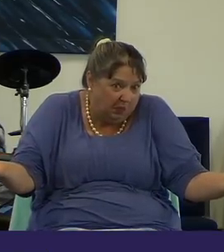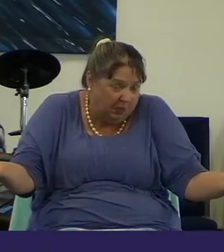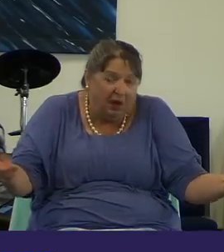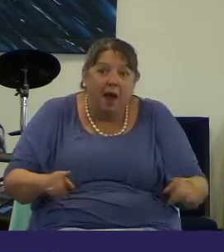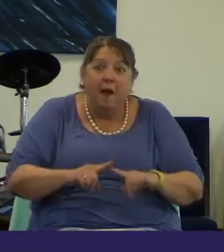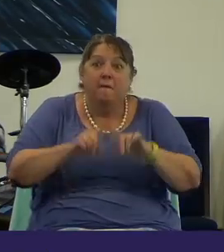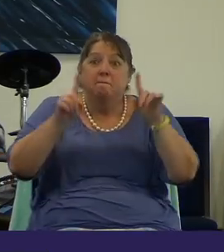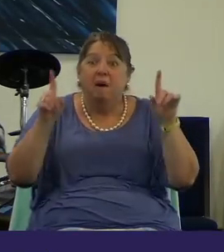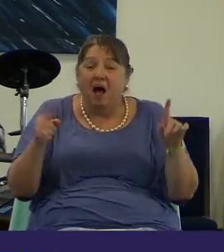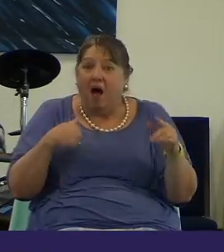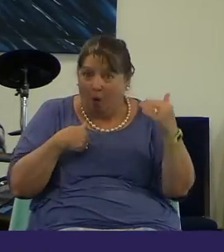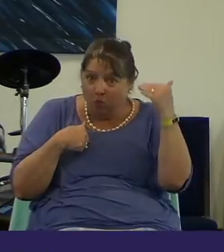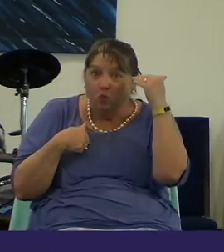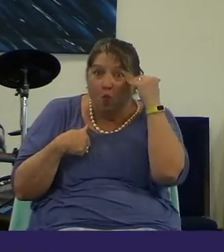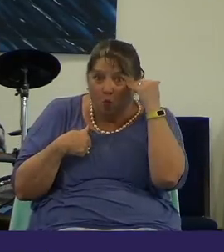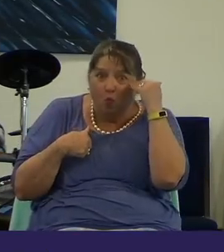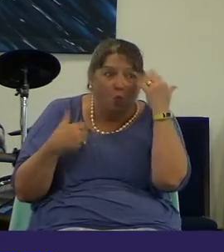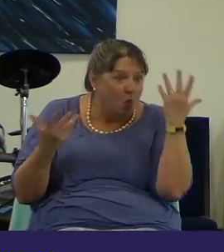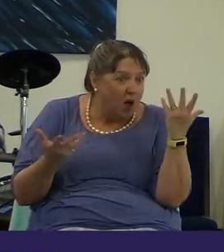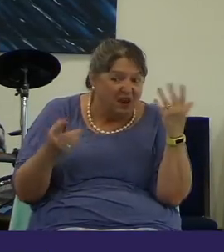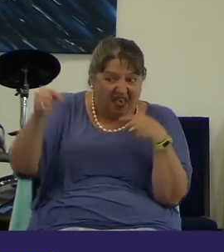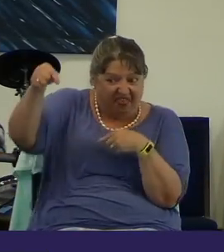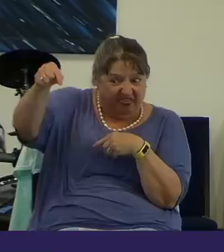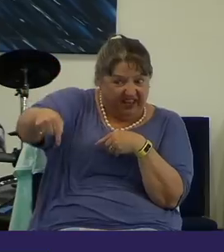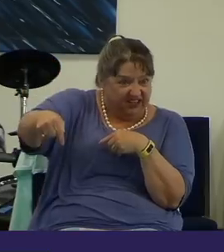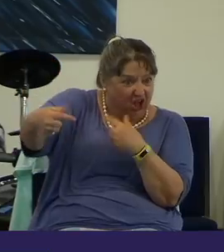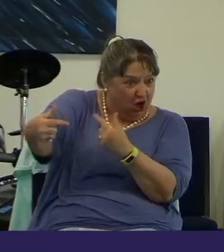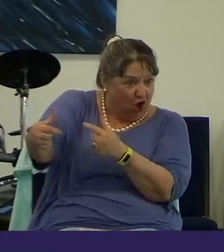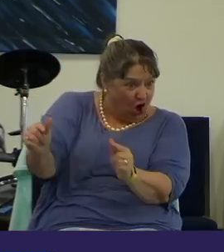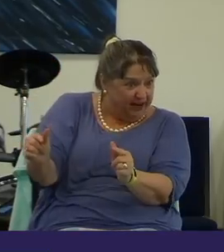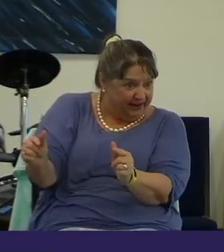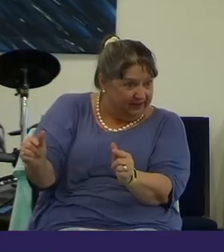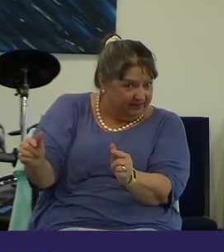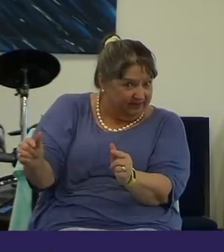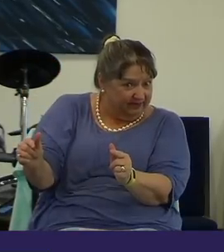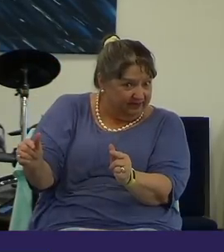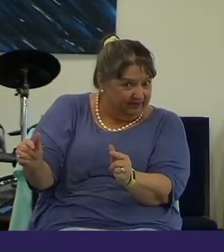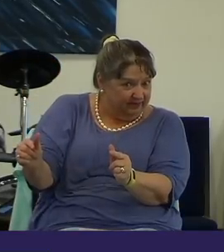But what I do know is that it was in that garden